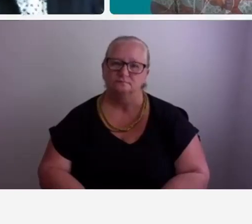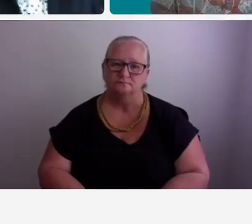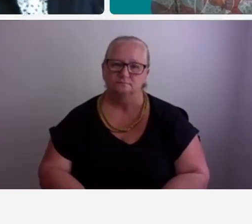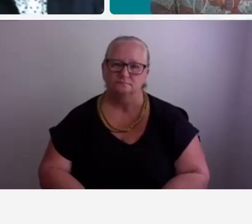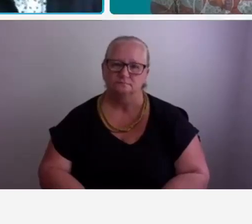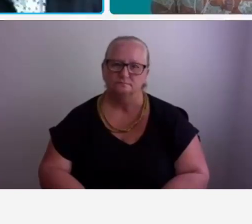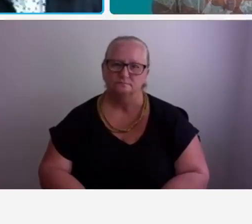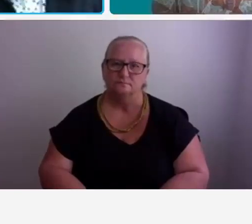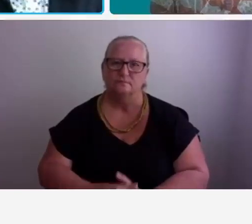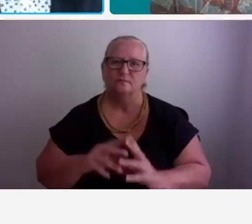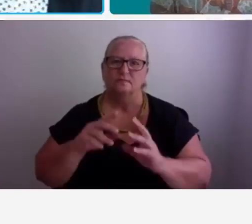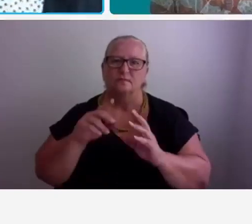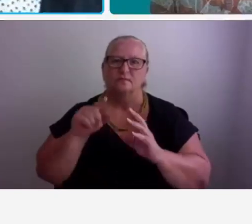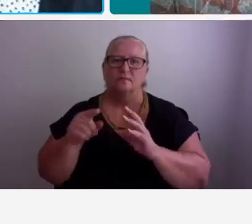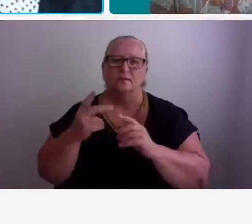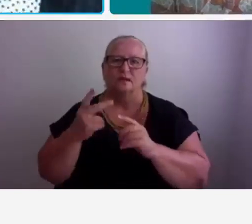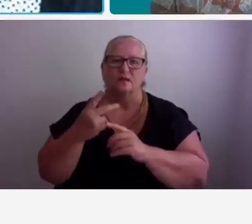So Kim